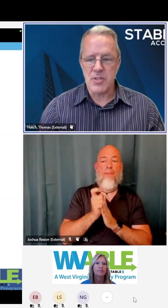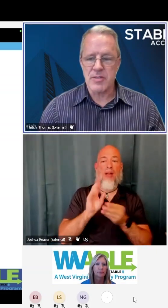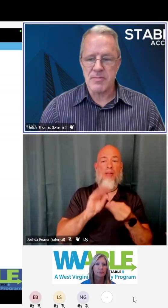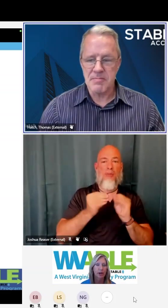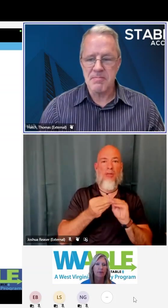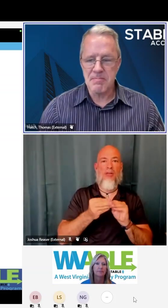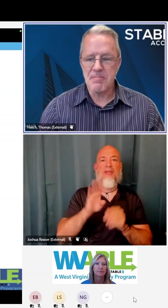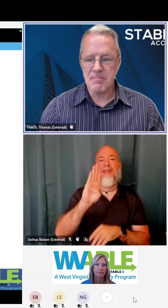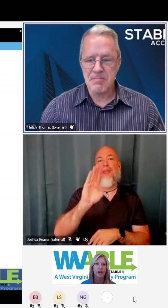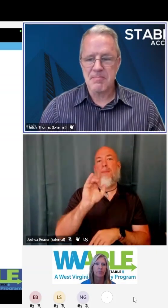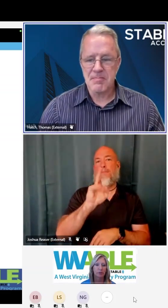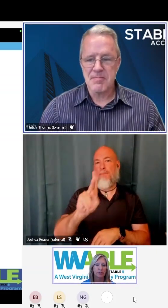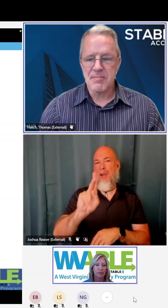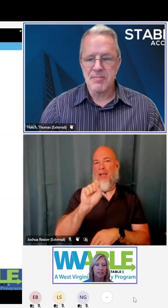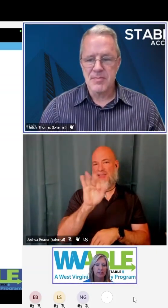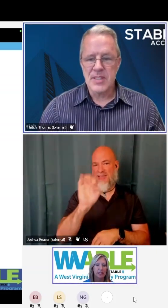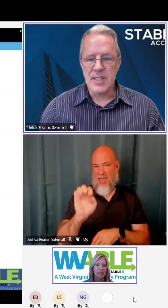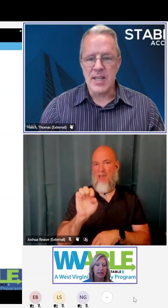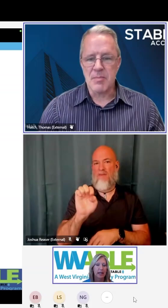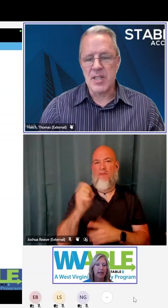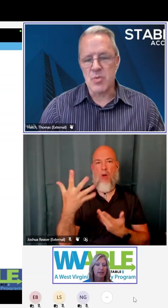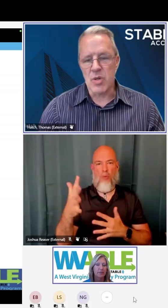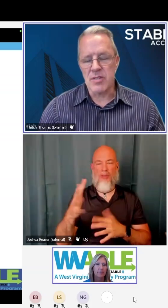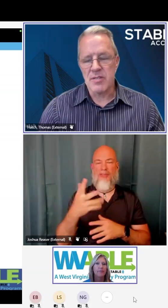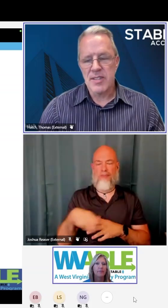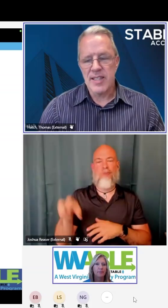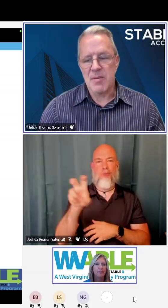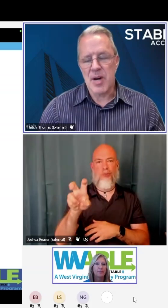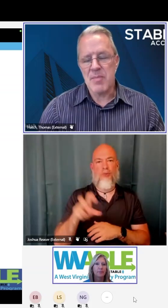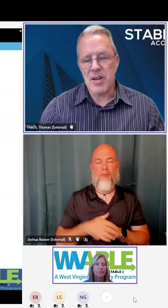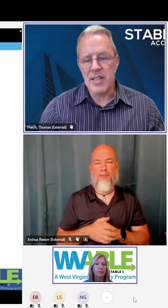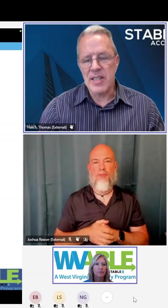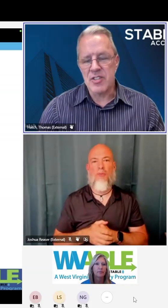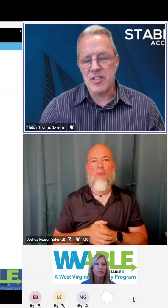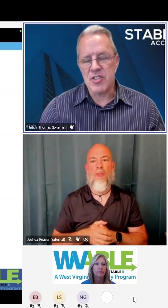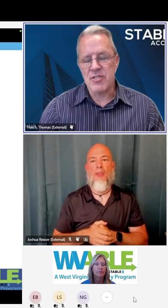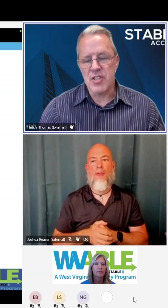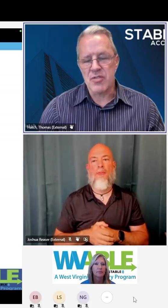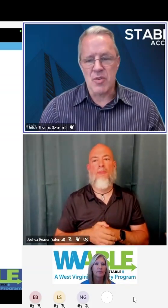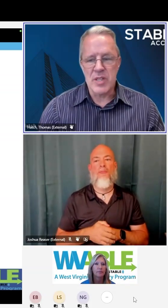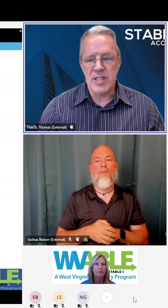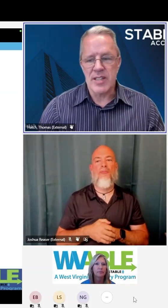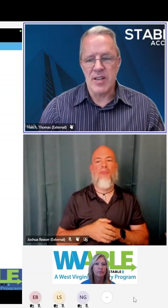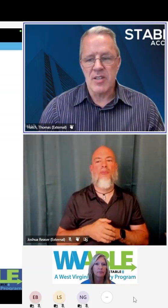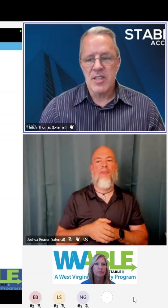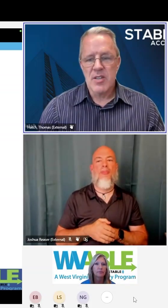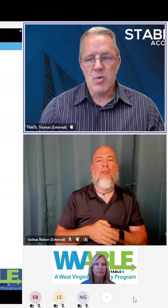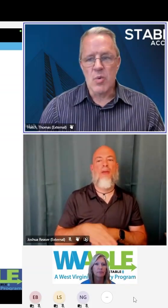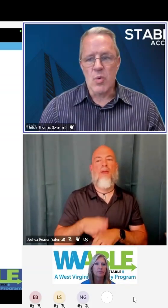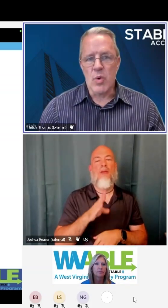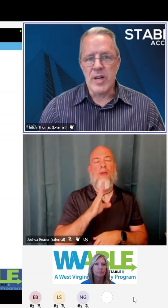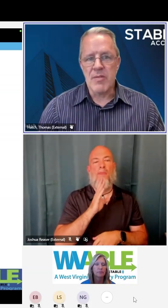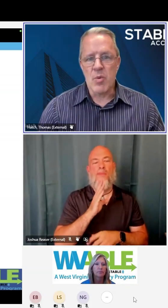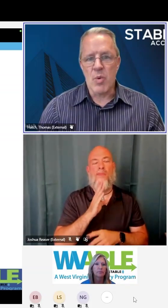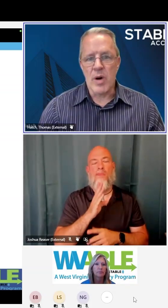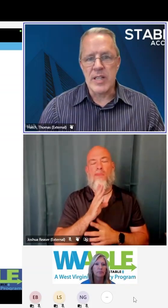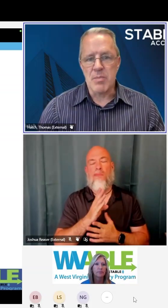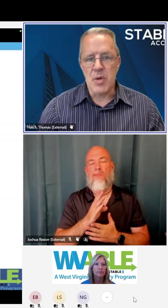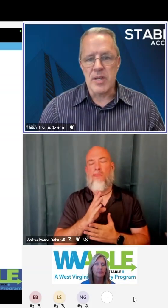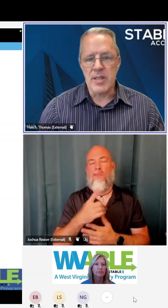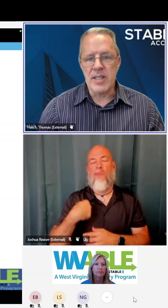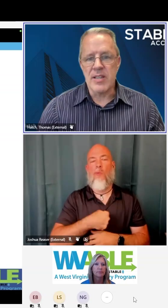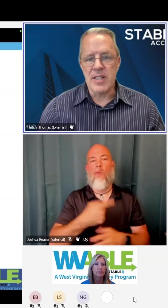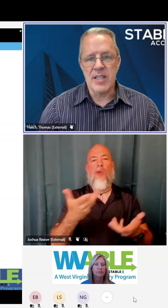safe option. Okay, perfect. Yeah, because primarily just for reasoning there, we're never